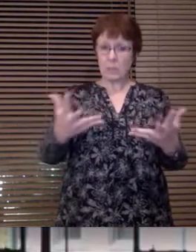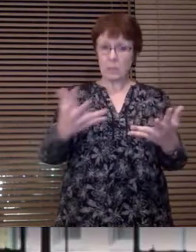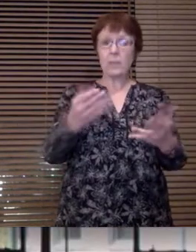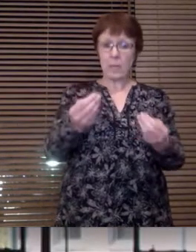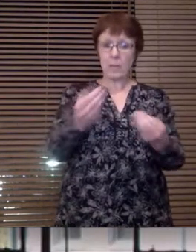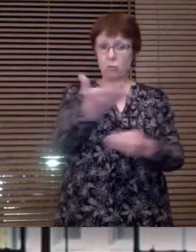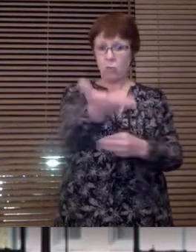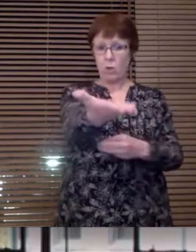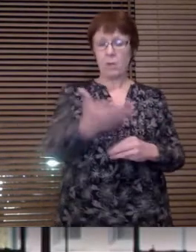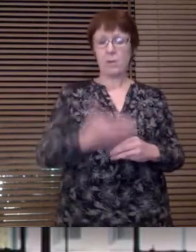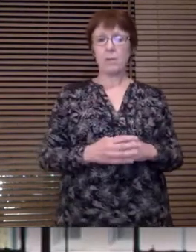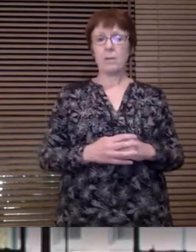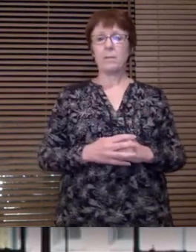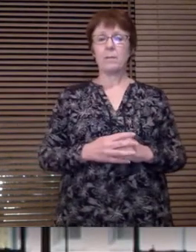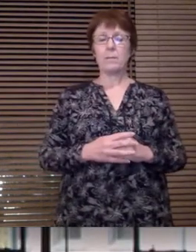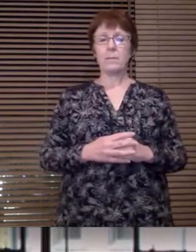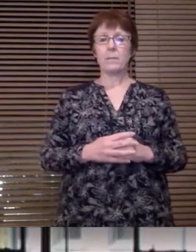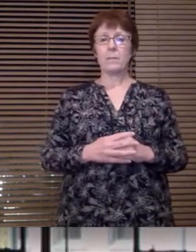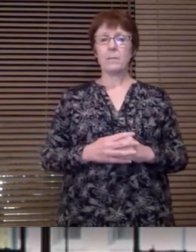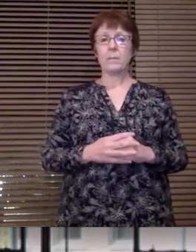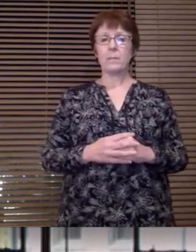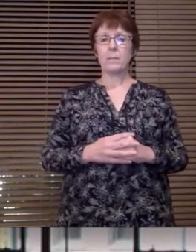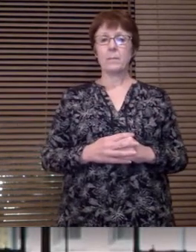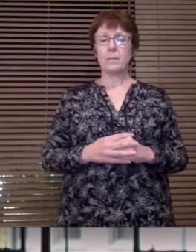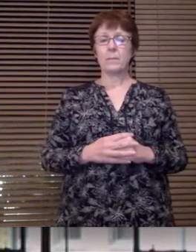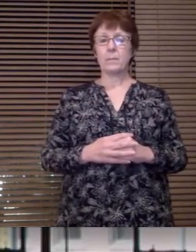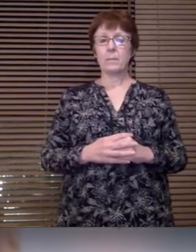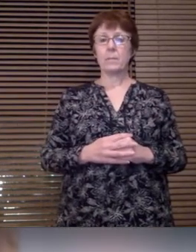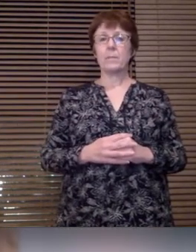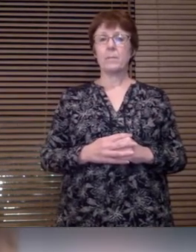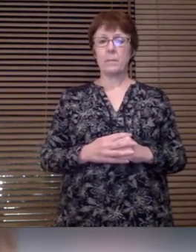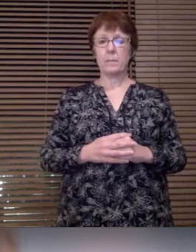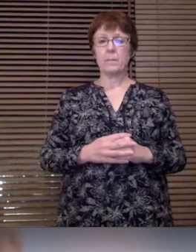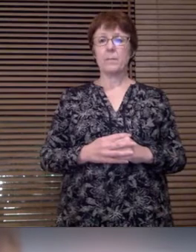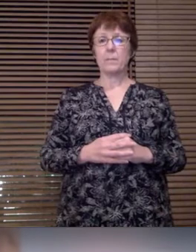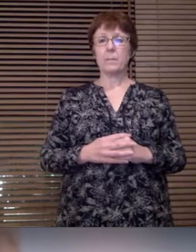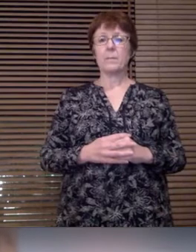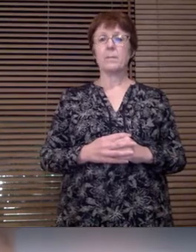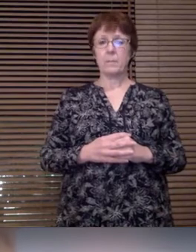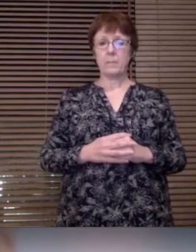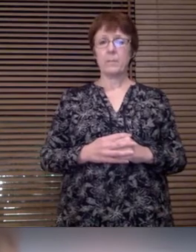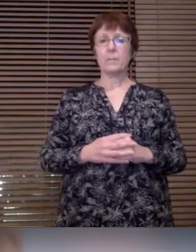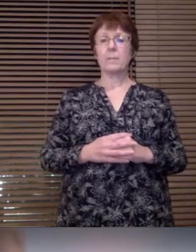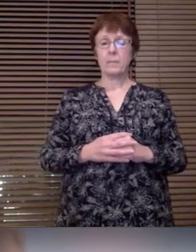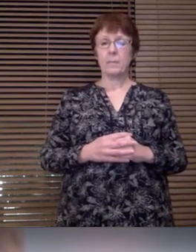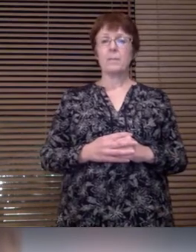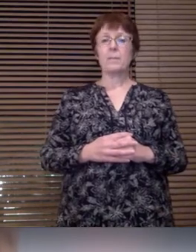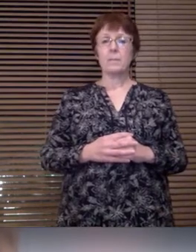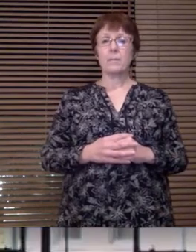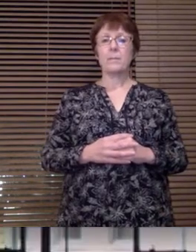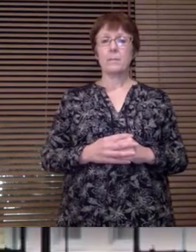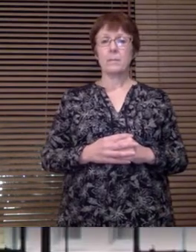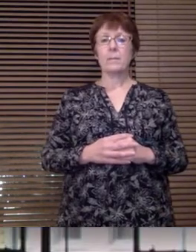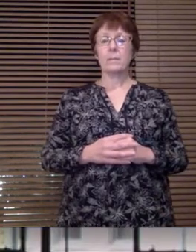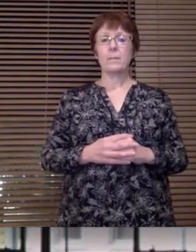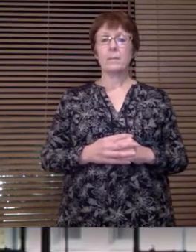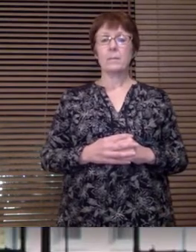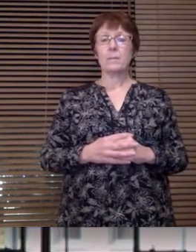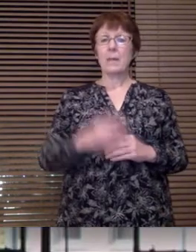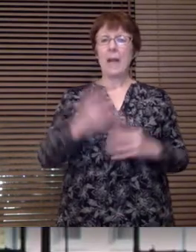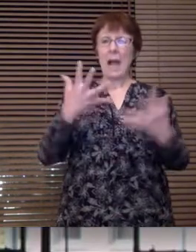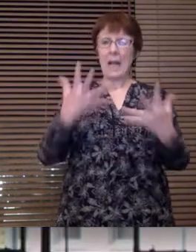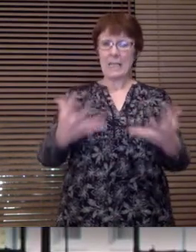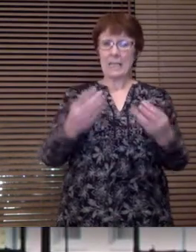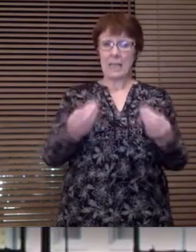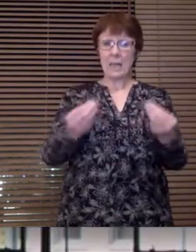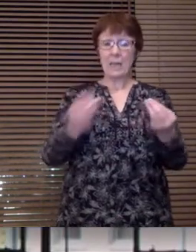you're struggling to really focus on using those shoulder blades, and that's going to make the exercise slightly easier. Once you get it, it's going to be a fantastic